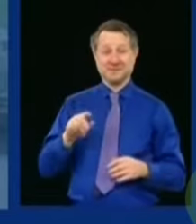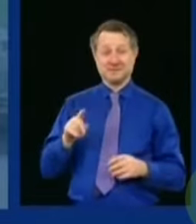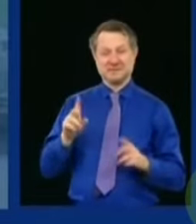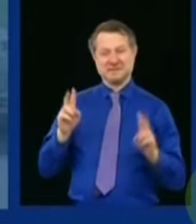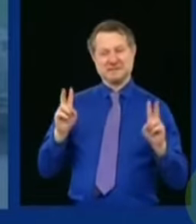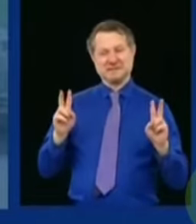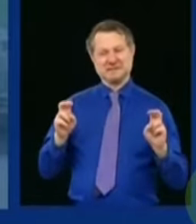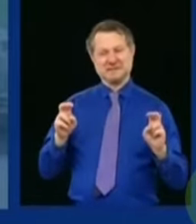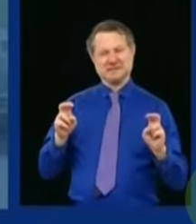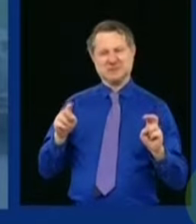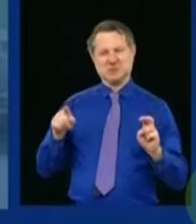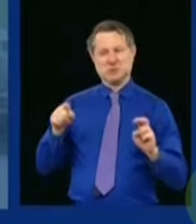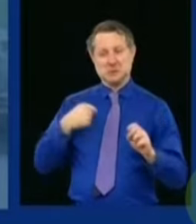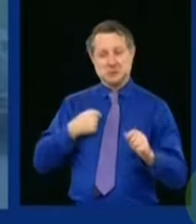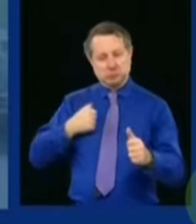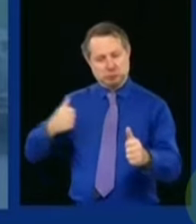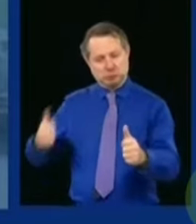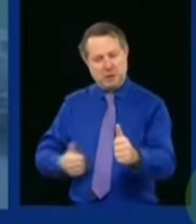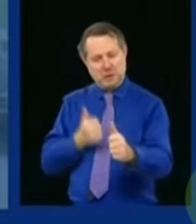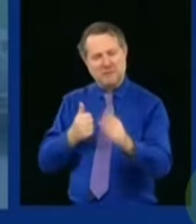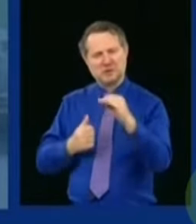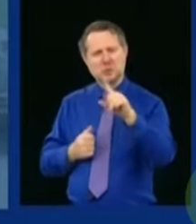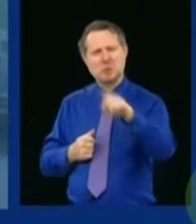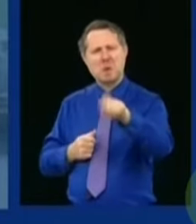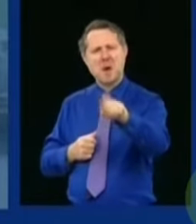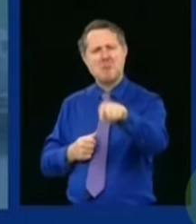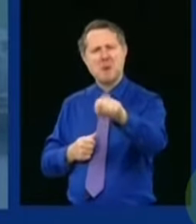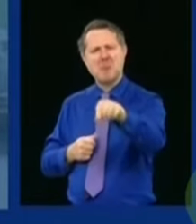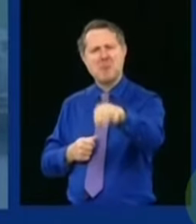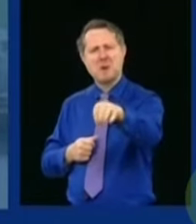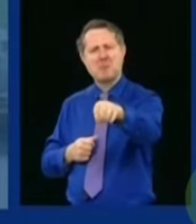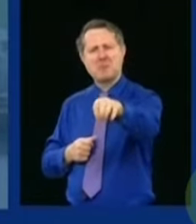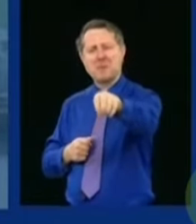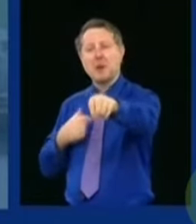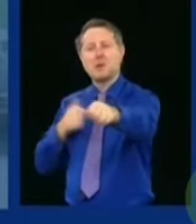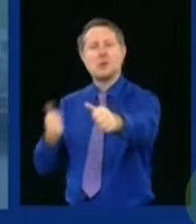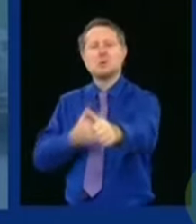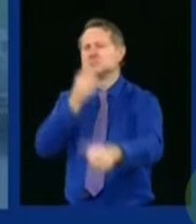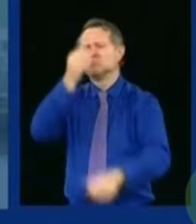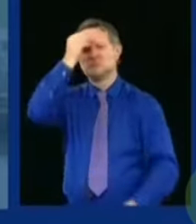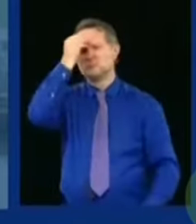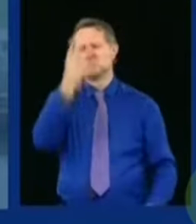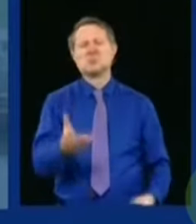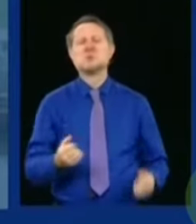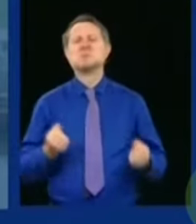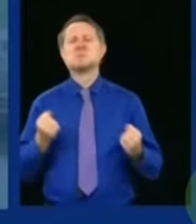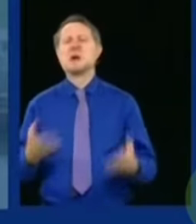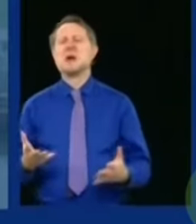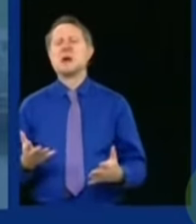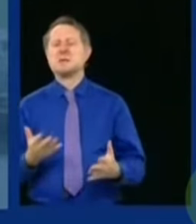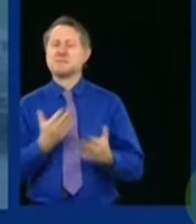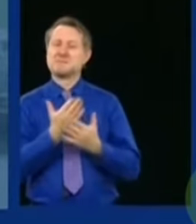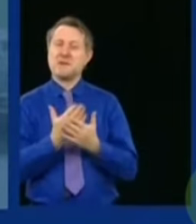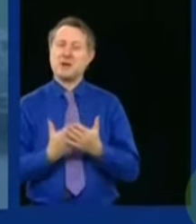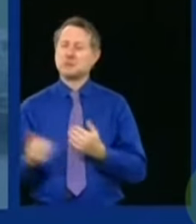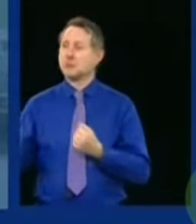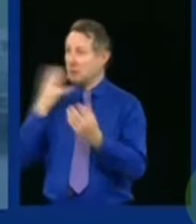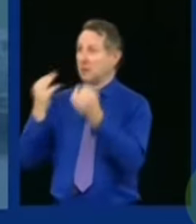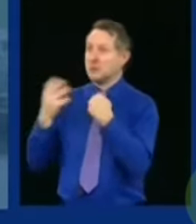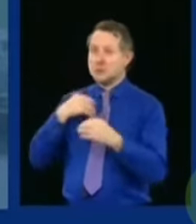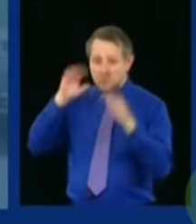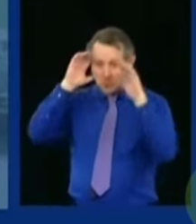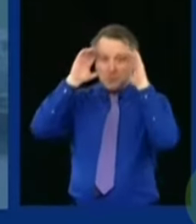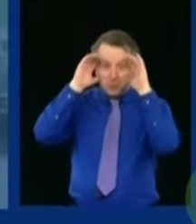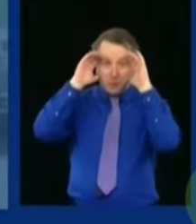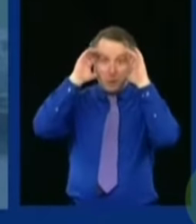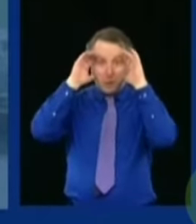way. I can't tell you how many quote-unquote facts I was told that then changed,